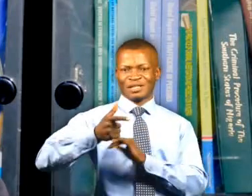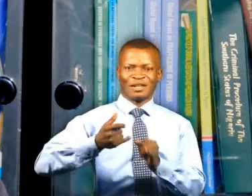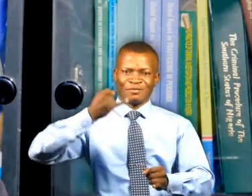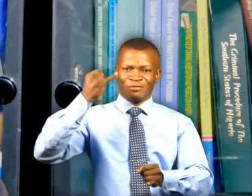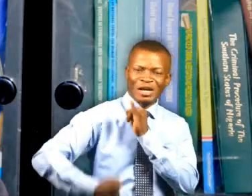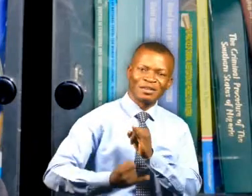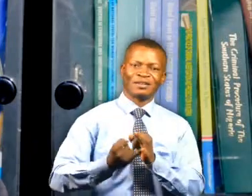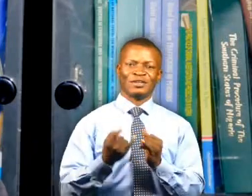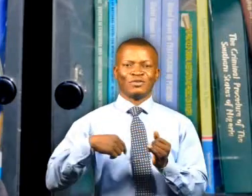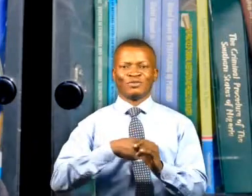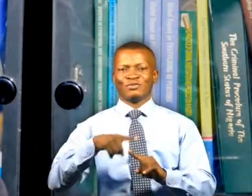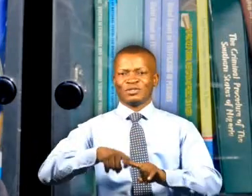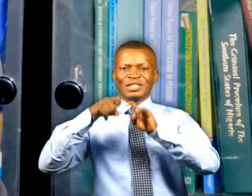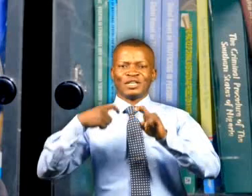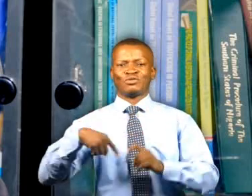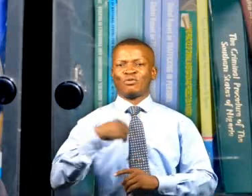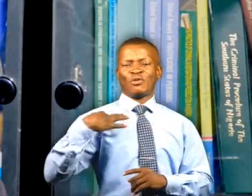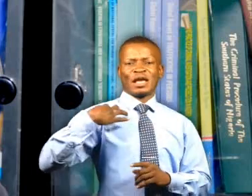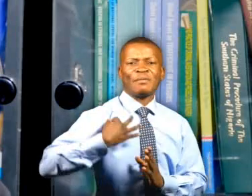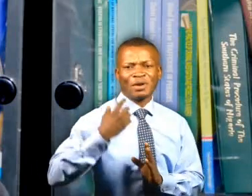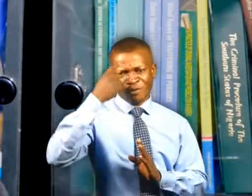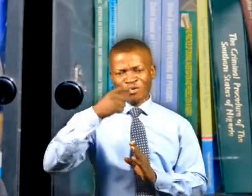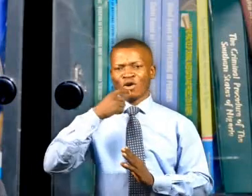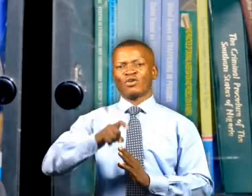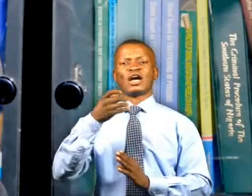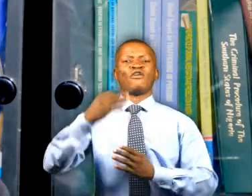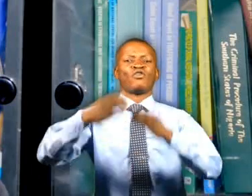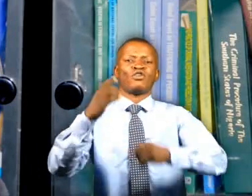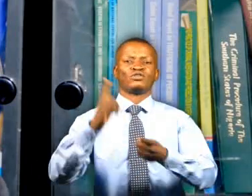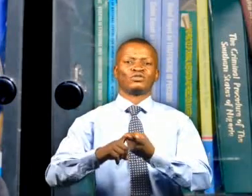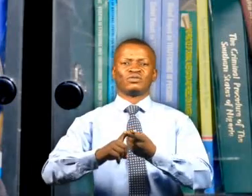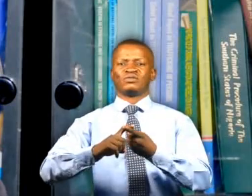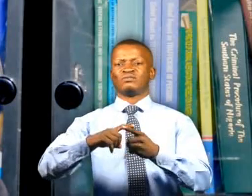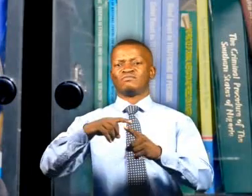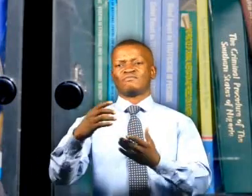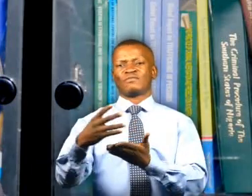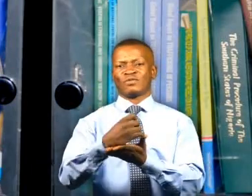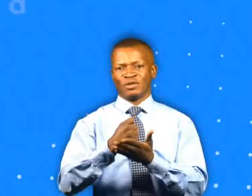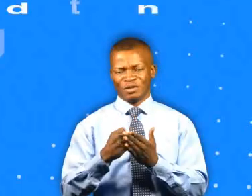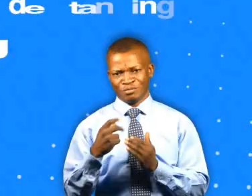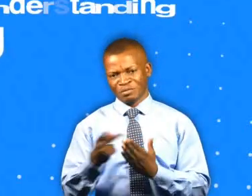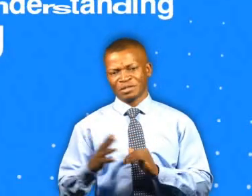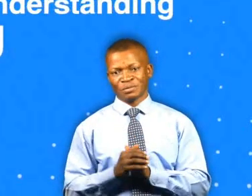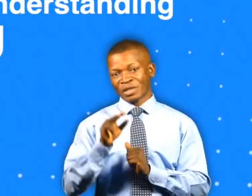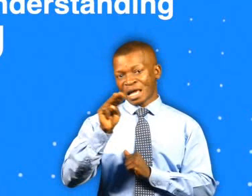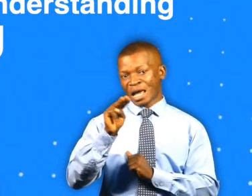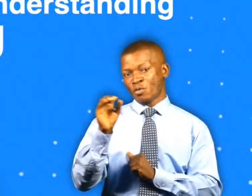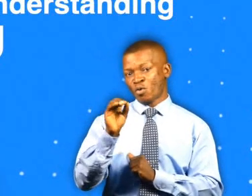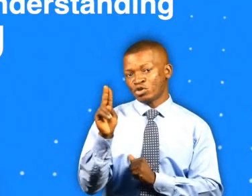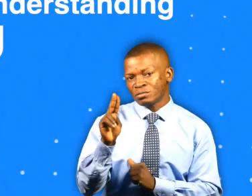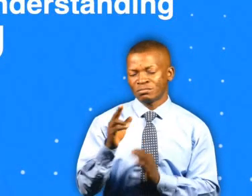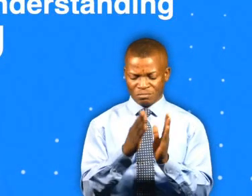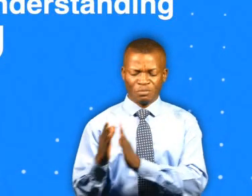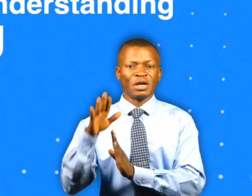of forfeiture last. We do confiscate, we do apply for the order of the court to confiscate.